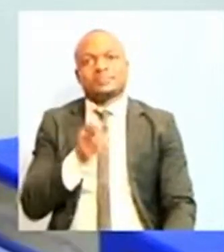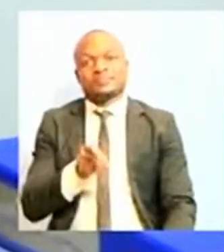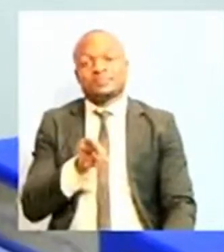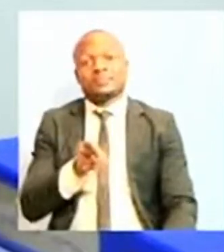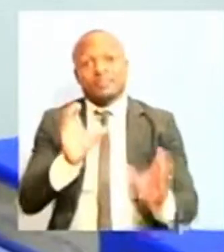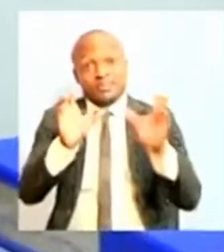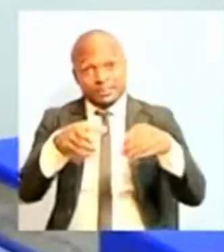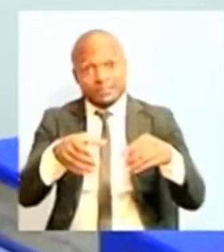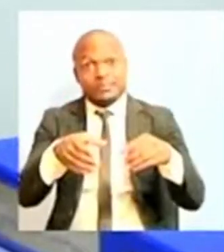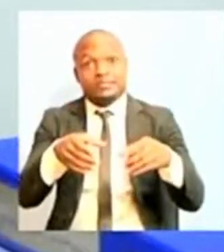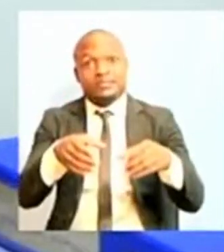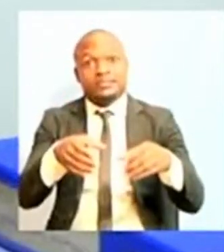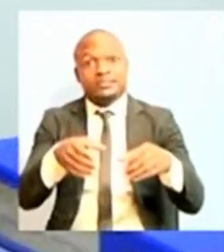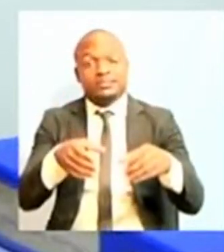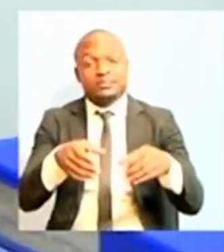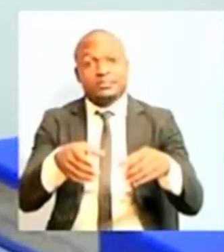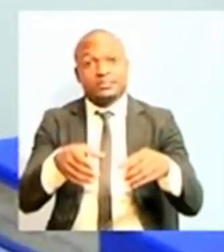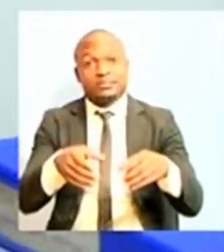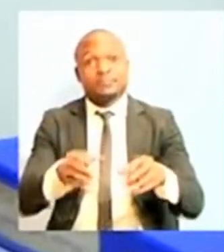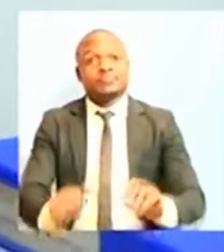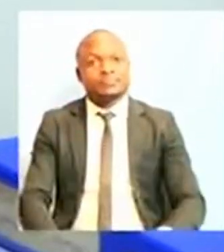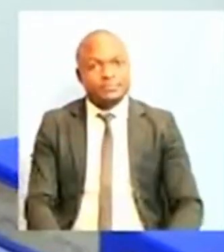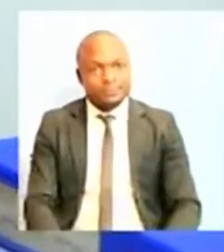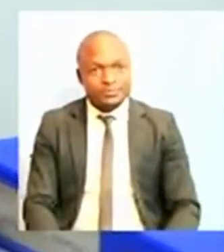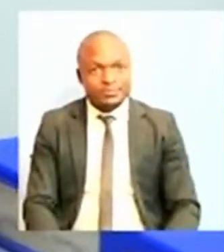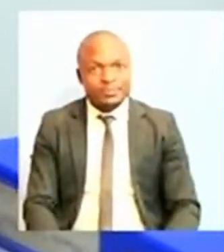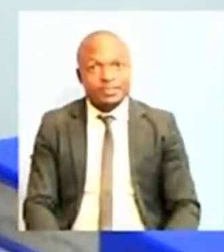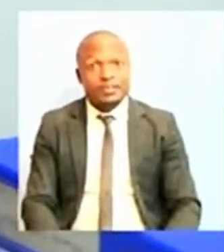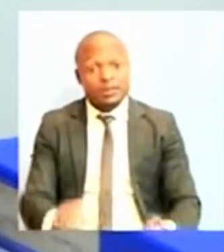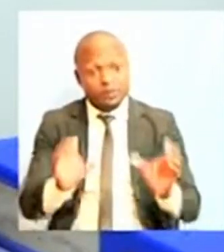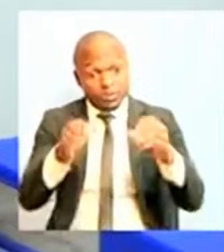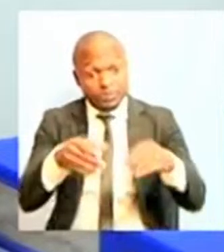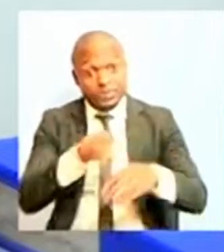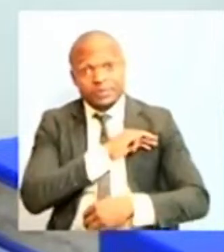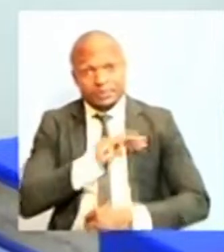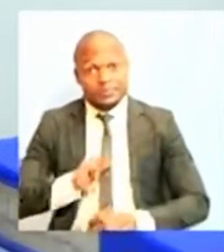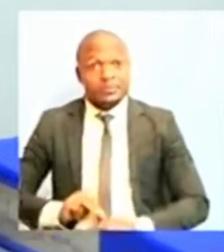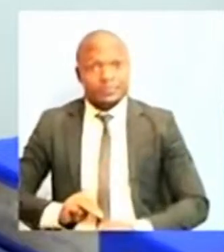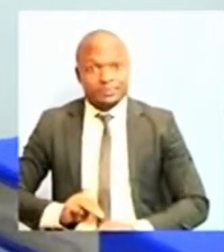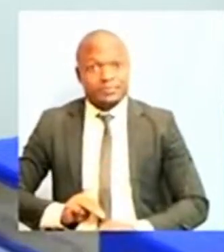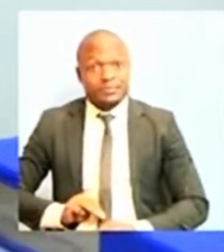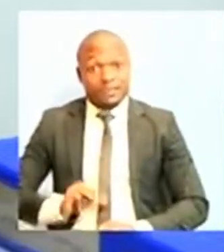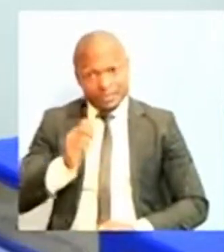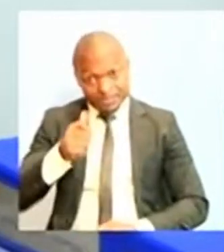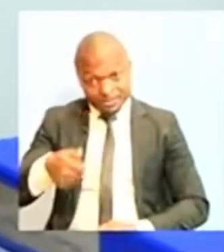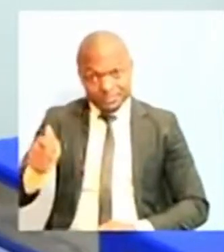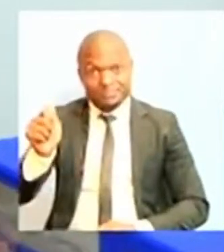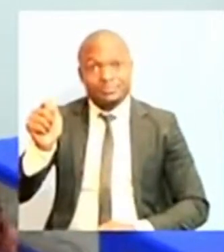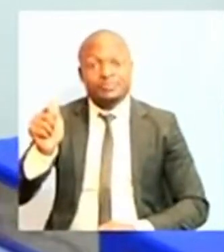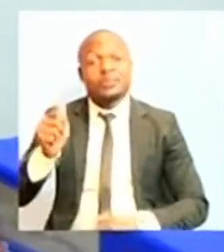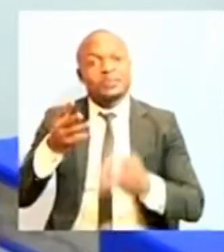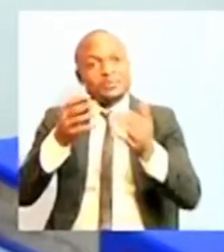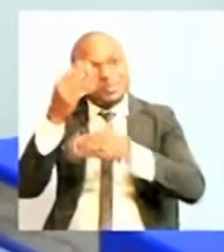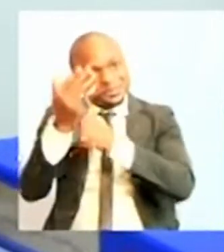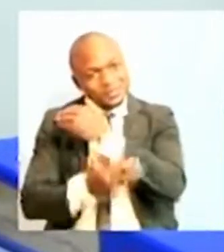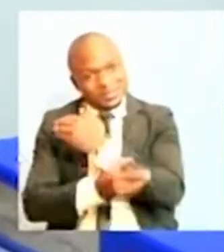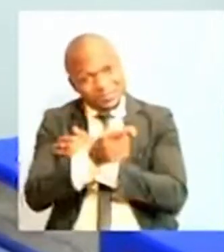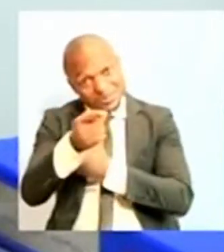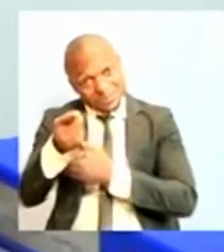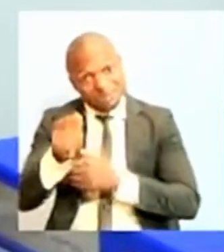on behalf of our permanent witness, the committee members, and indeed on my own behalf, wish to welcome